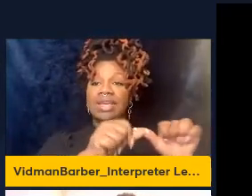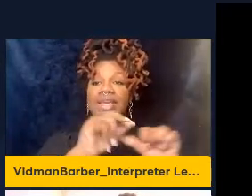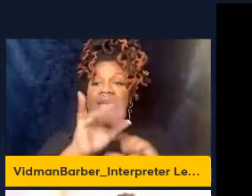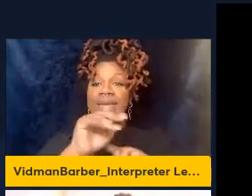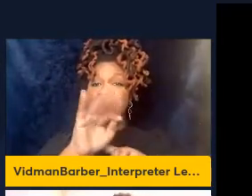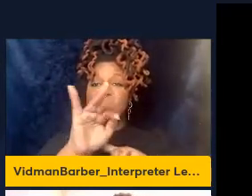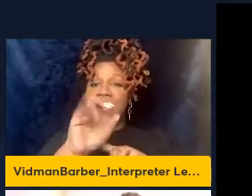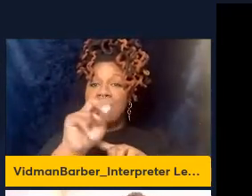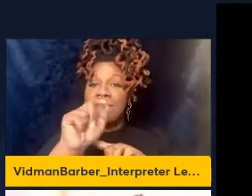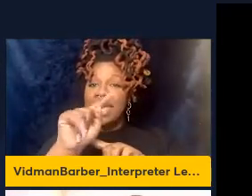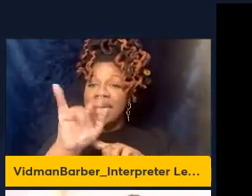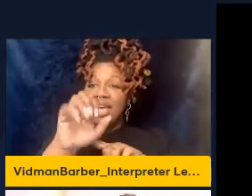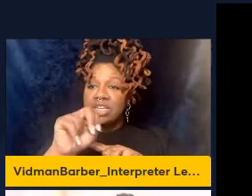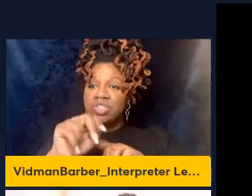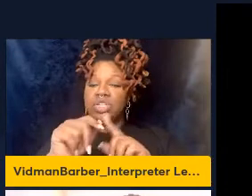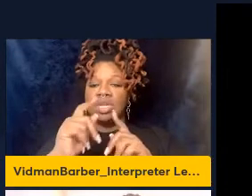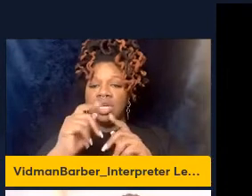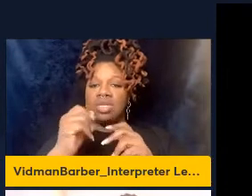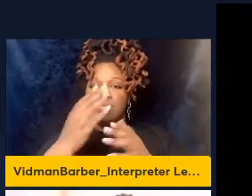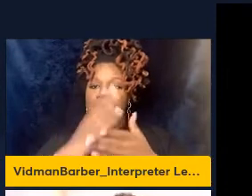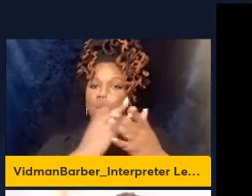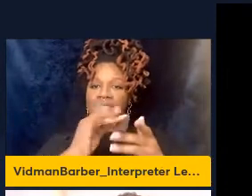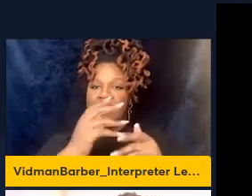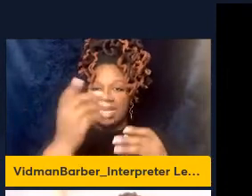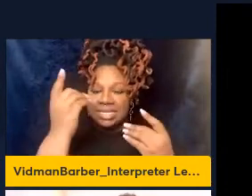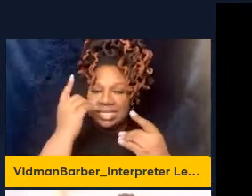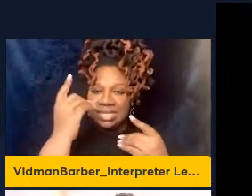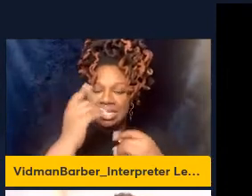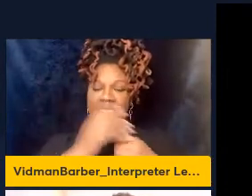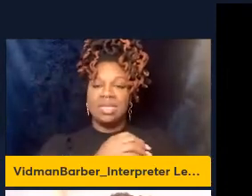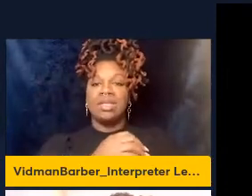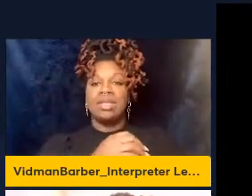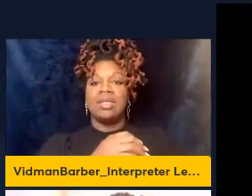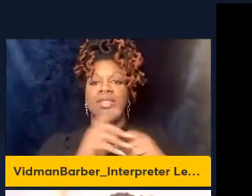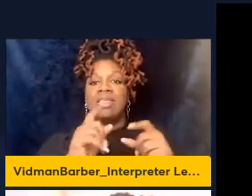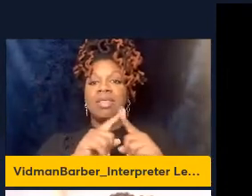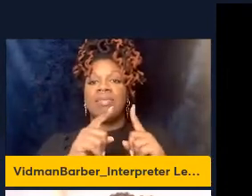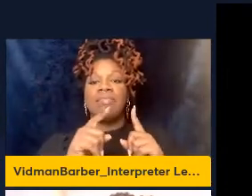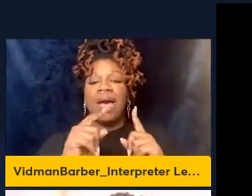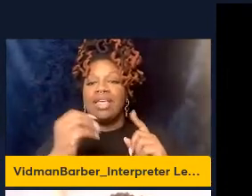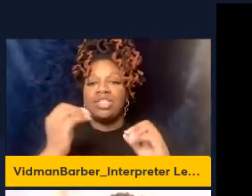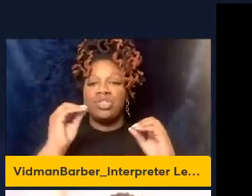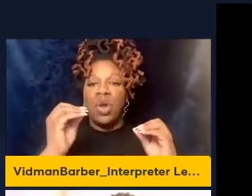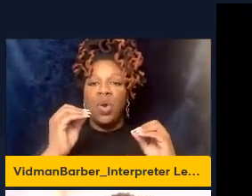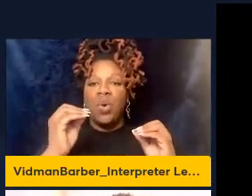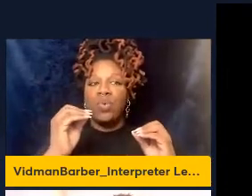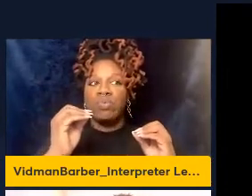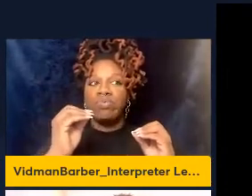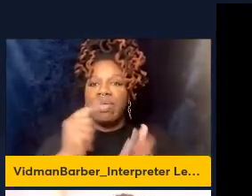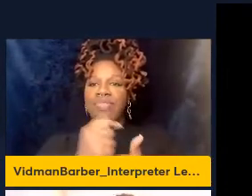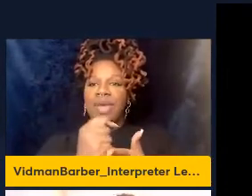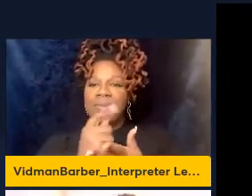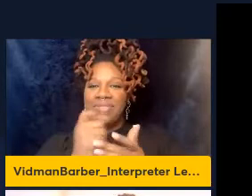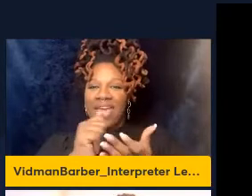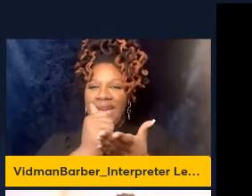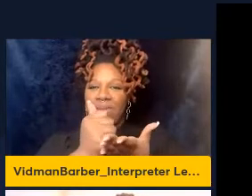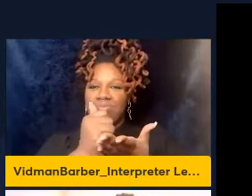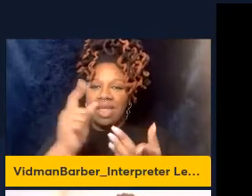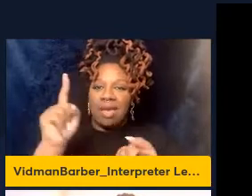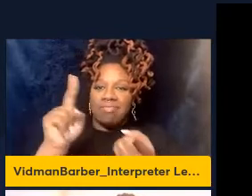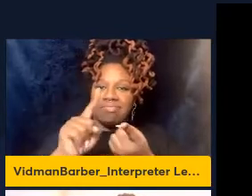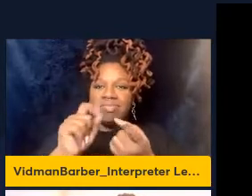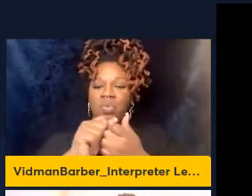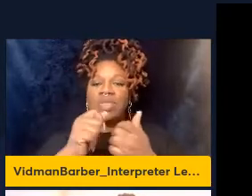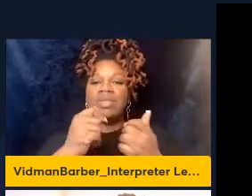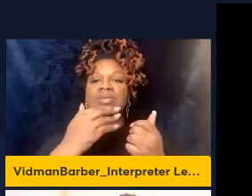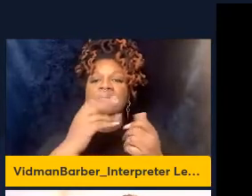are no therapeutics or interventions that are anti-inflammatories to help ameliorate type 2 diabetes. So why is it that we haven't been